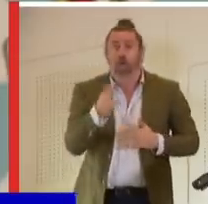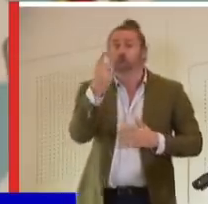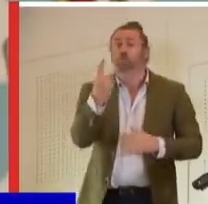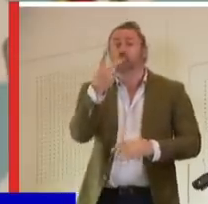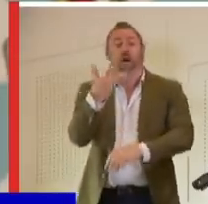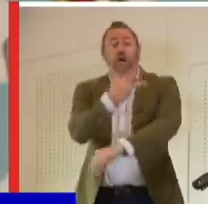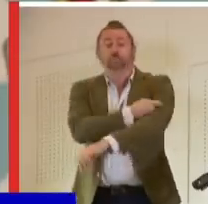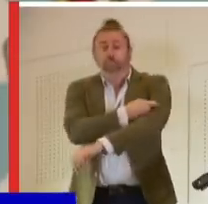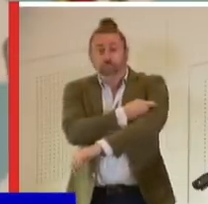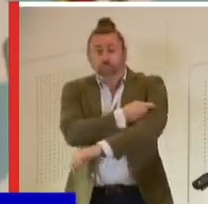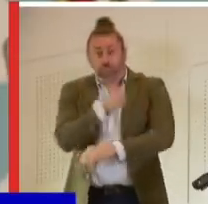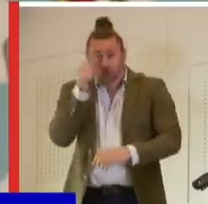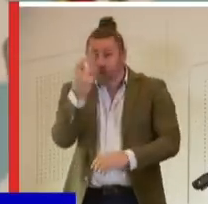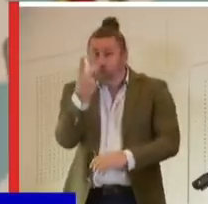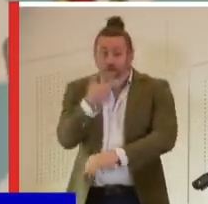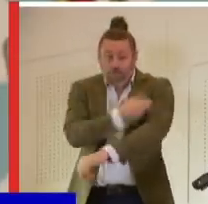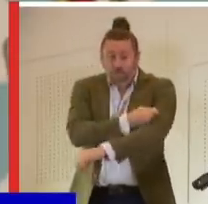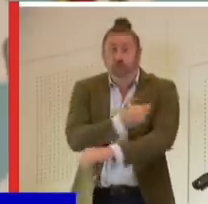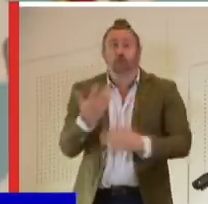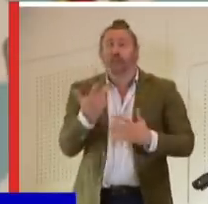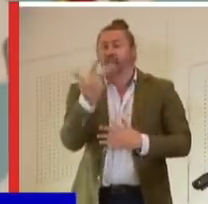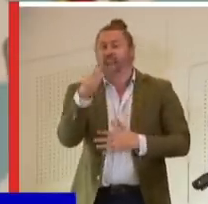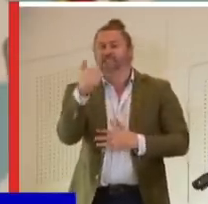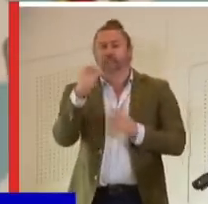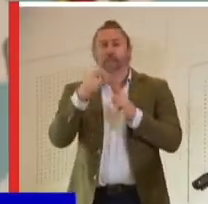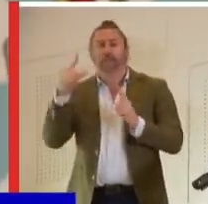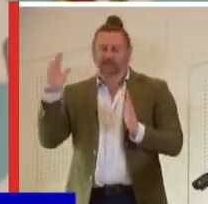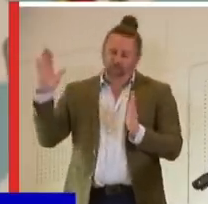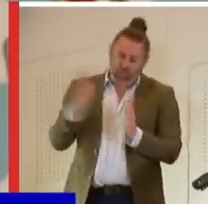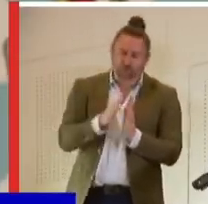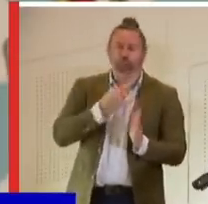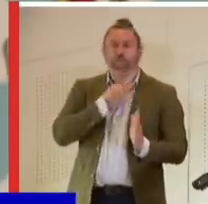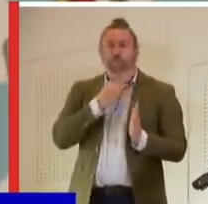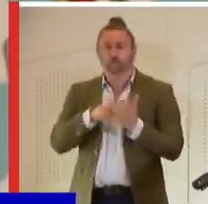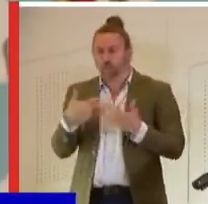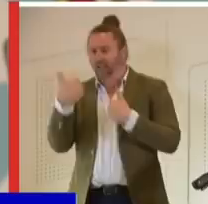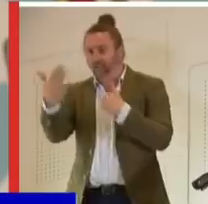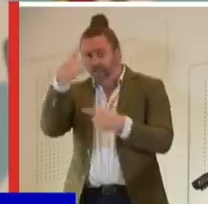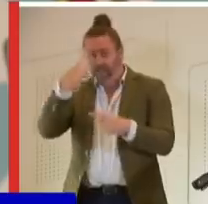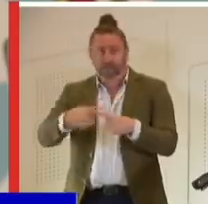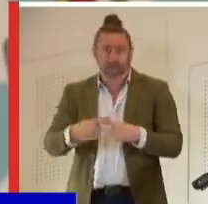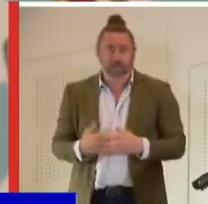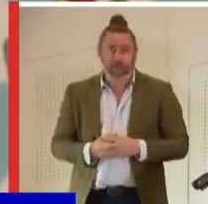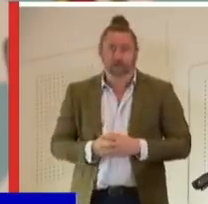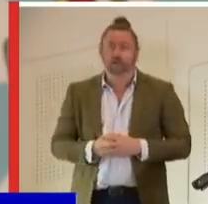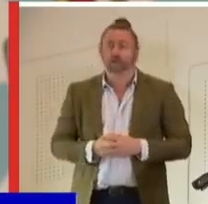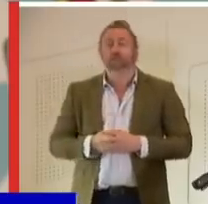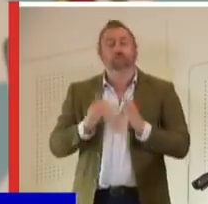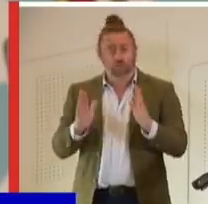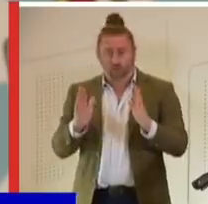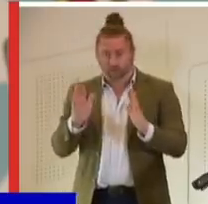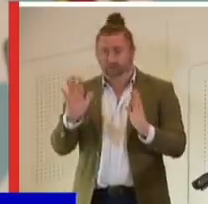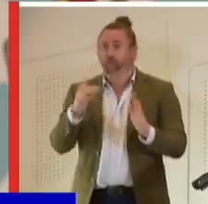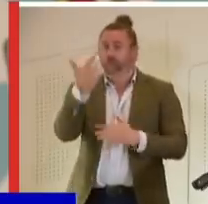you are 86% less likely to catch COVID and pass it on. And Dr. Young will talk a little bit more about that. So I'll just run through it.